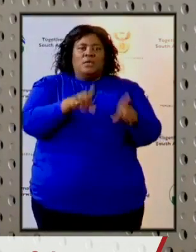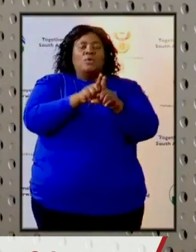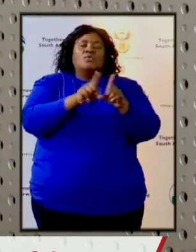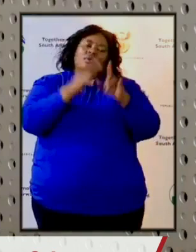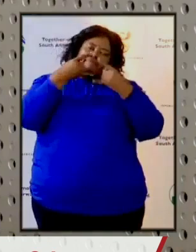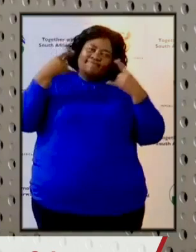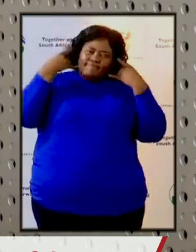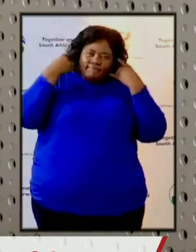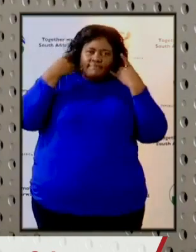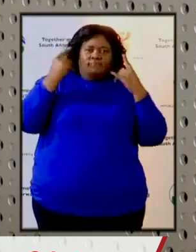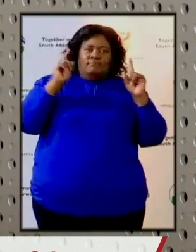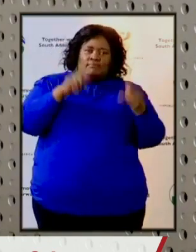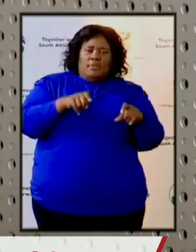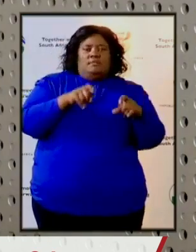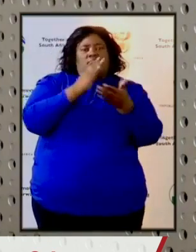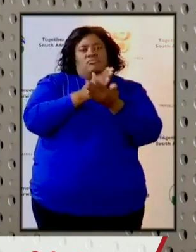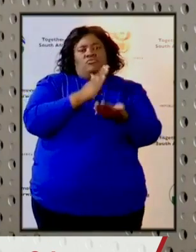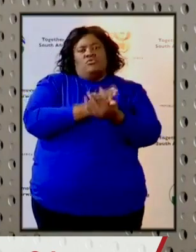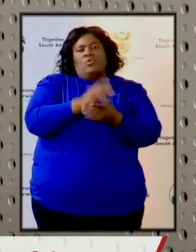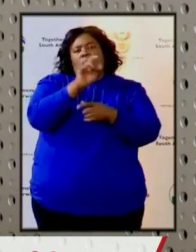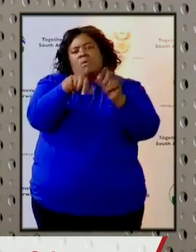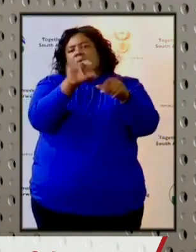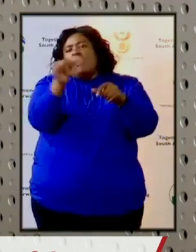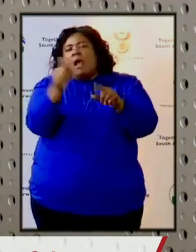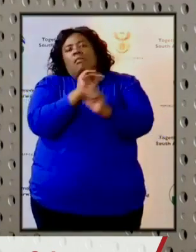you protect other people.